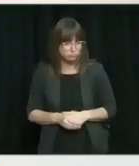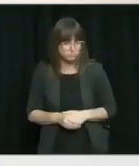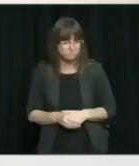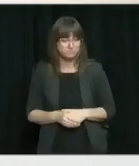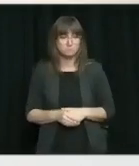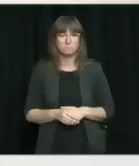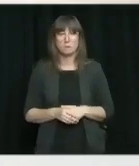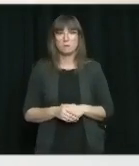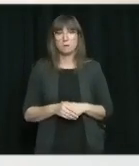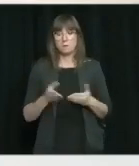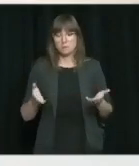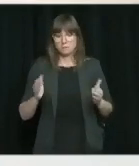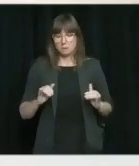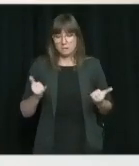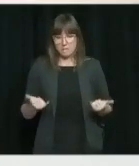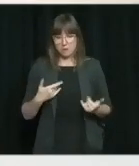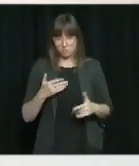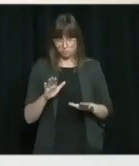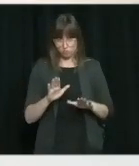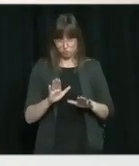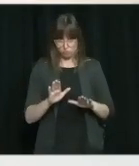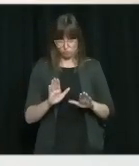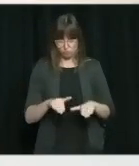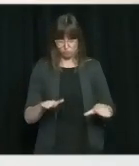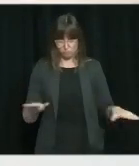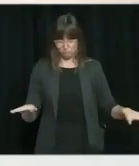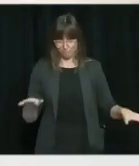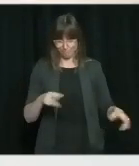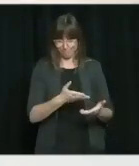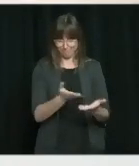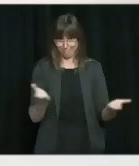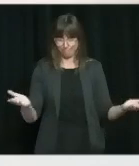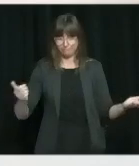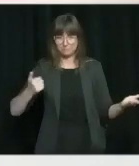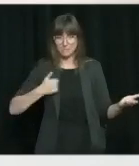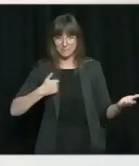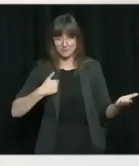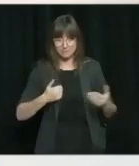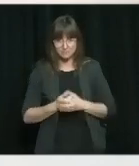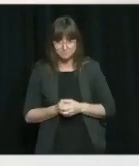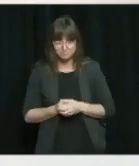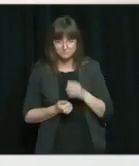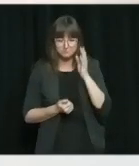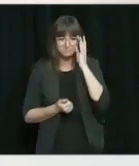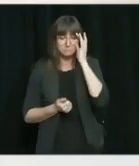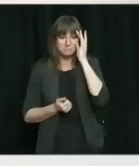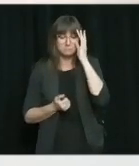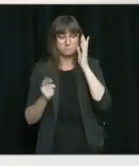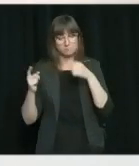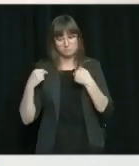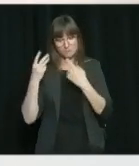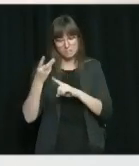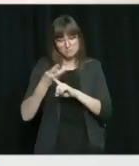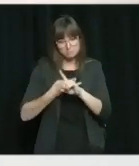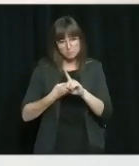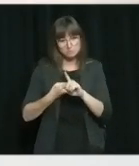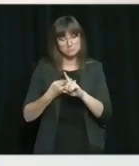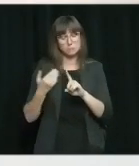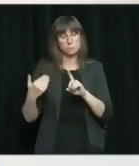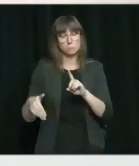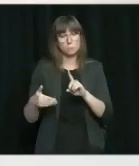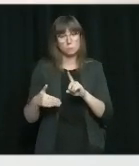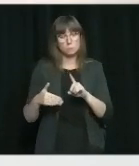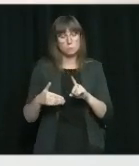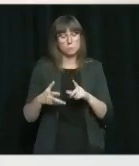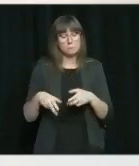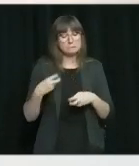I want to take a moment to talk to kids out there across Canada. I know that these past 6 months or so have been really